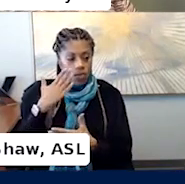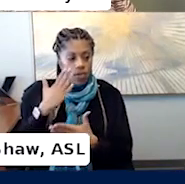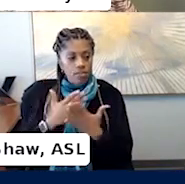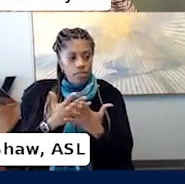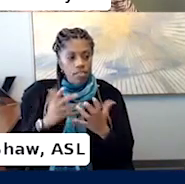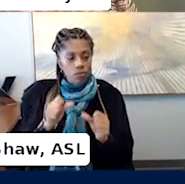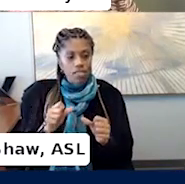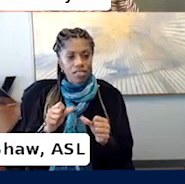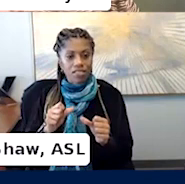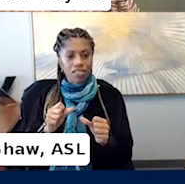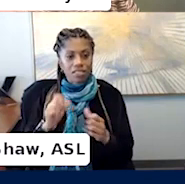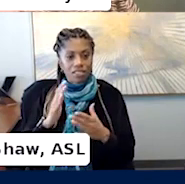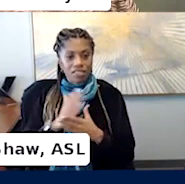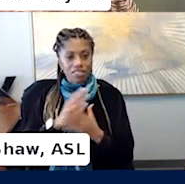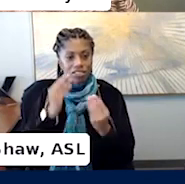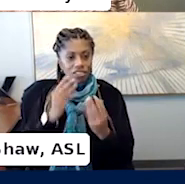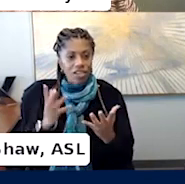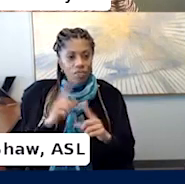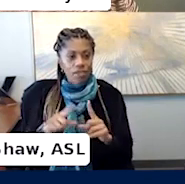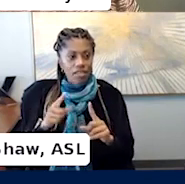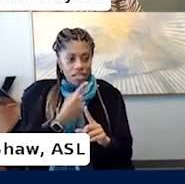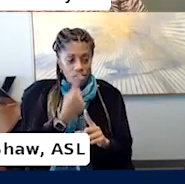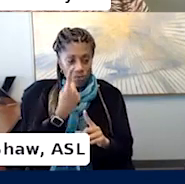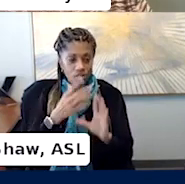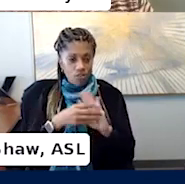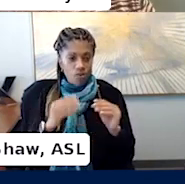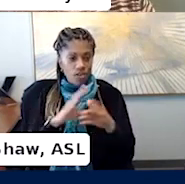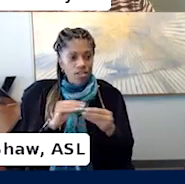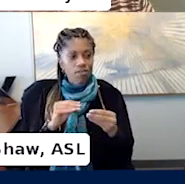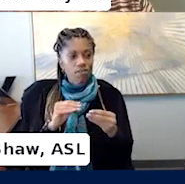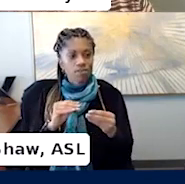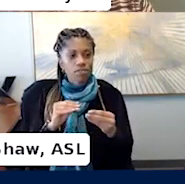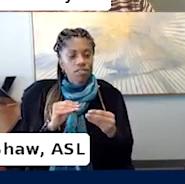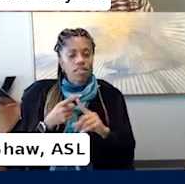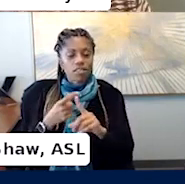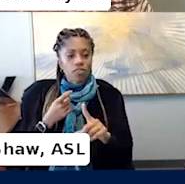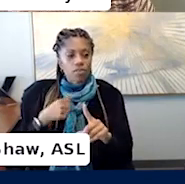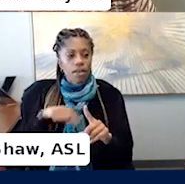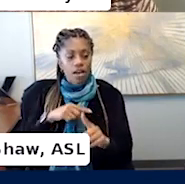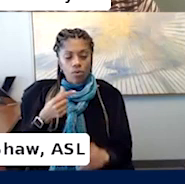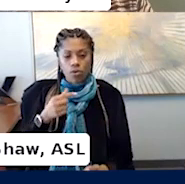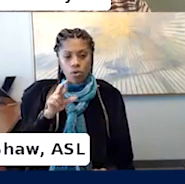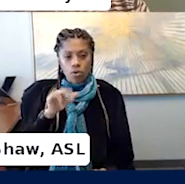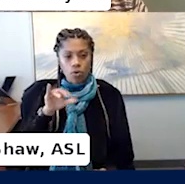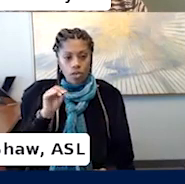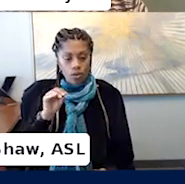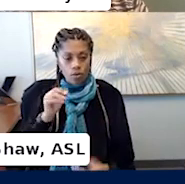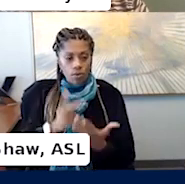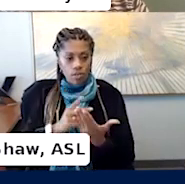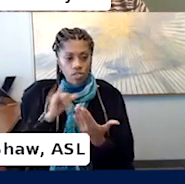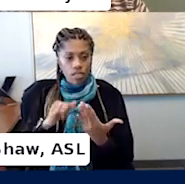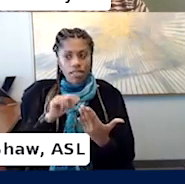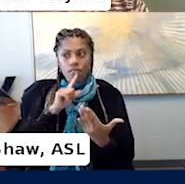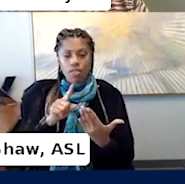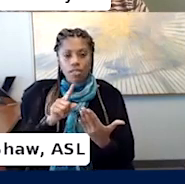really excited. But here's a story here that comes out of our Griot project that really reflects for